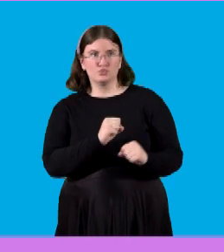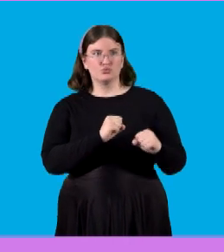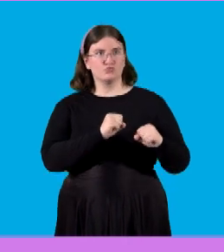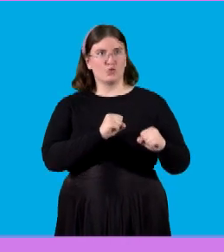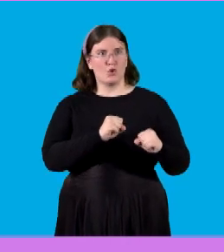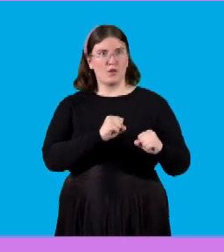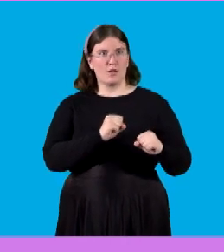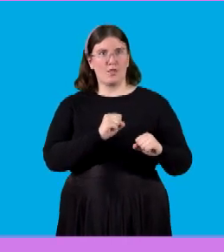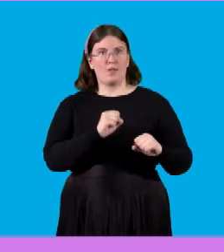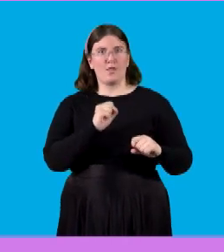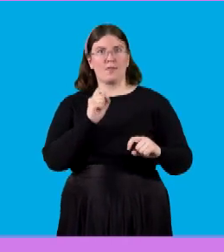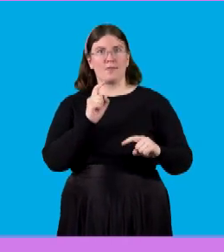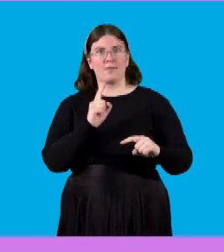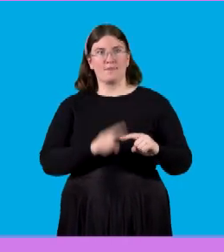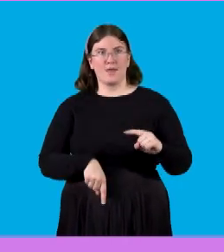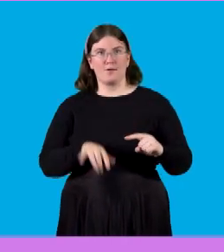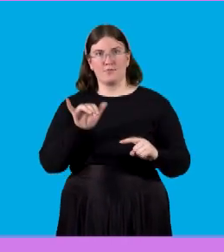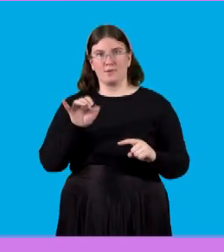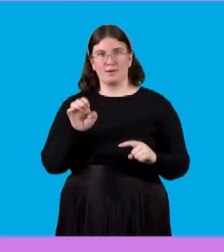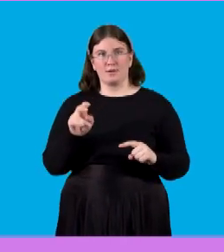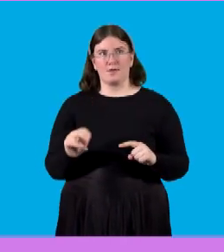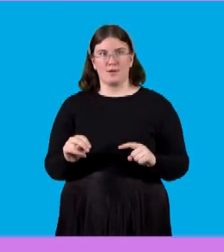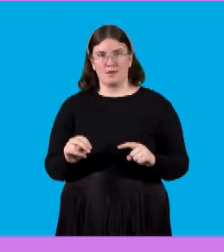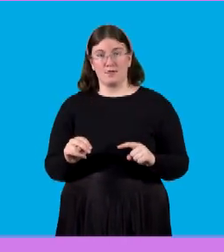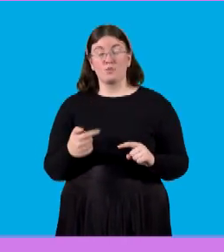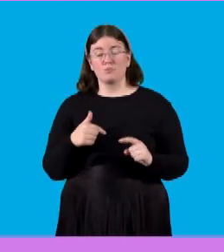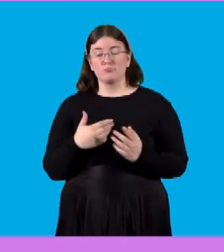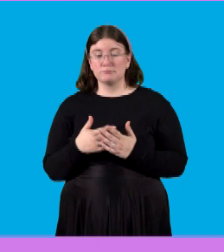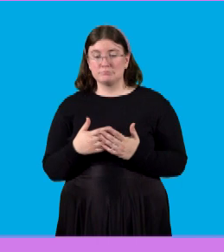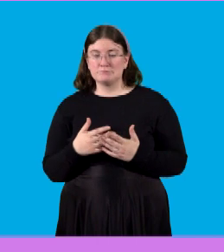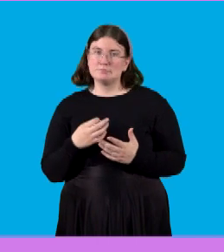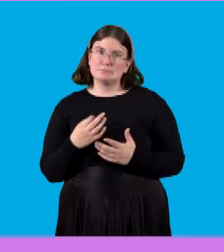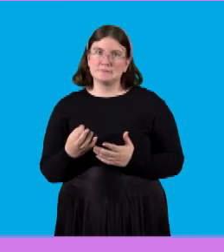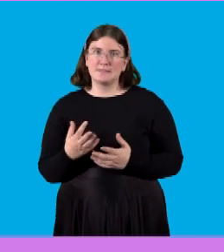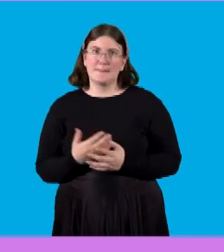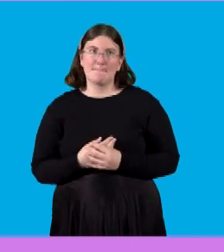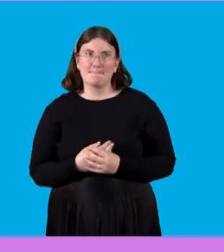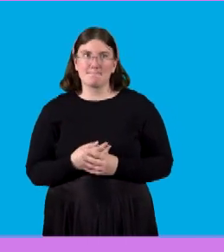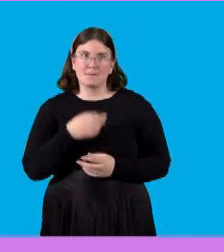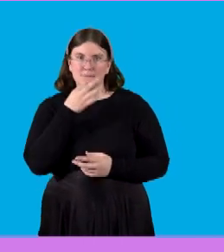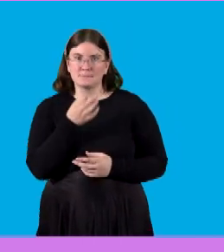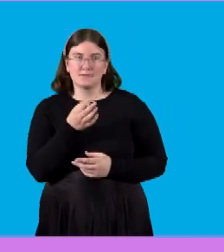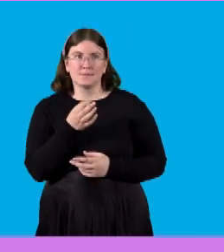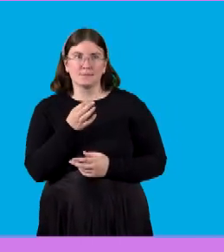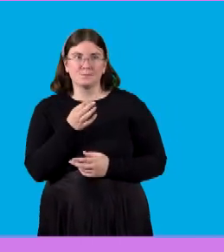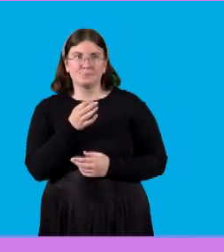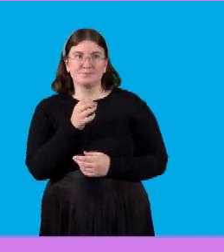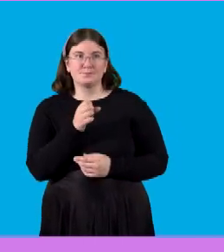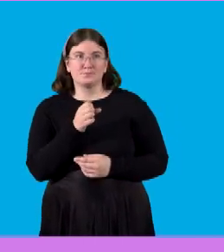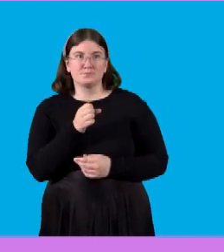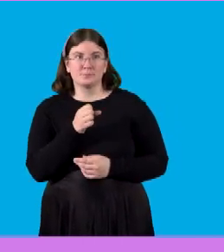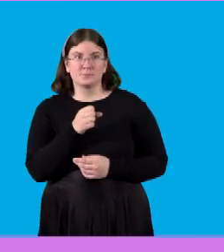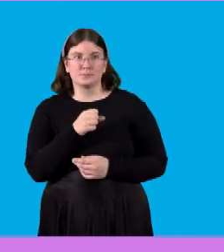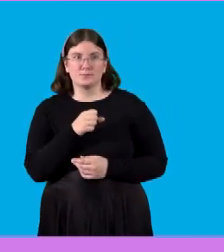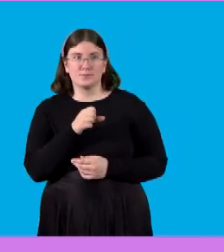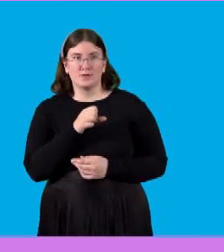stronger, right? It's worth more than the Japanese yen. So in this case, we can say then that the